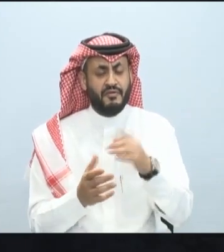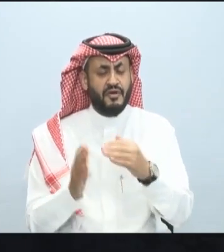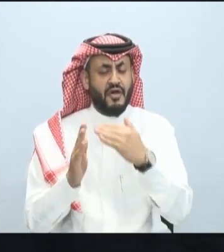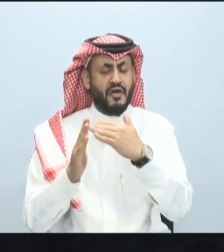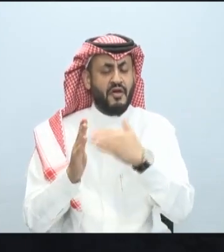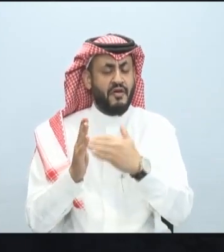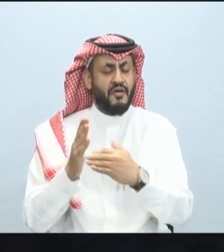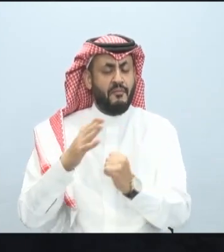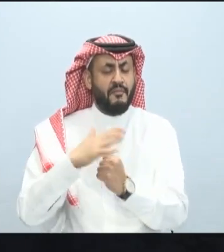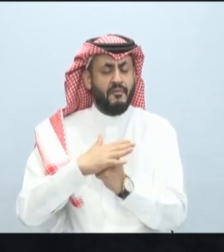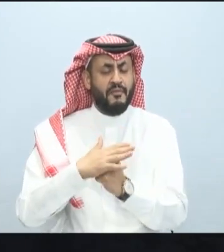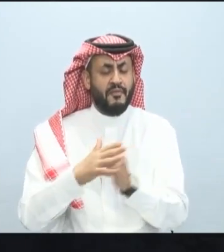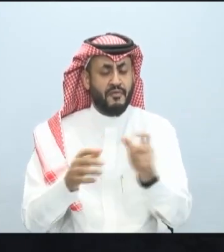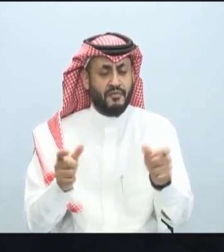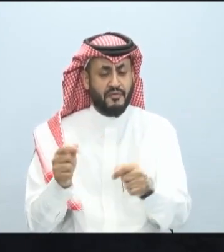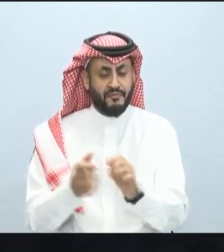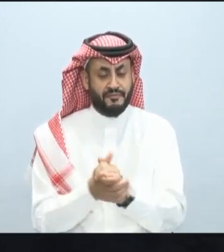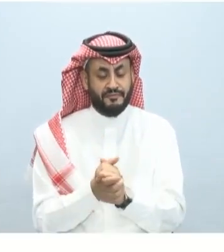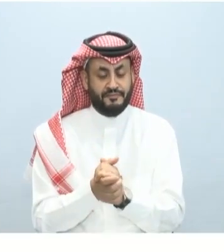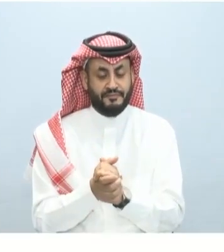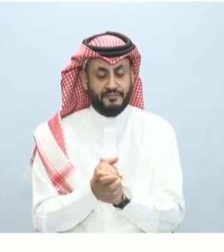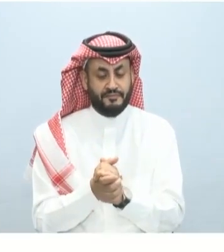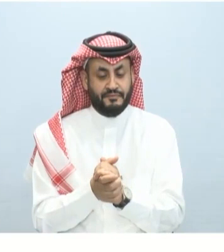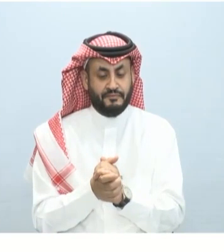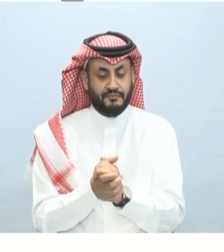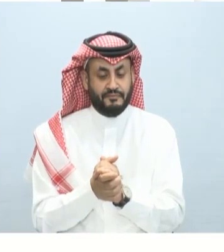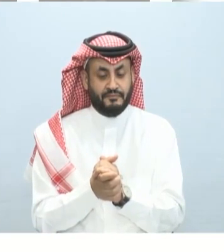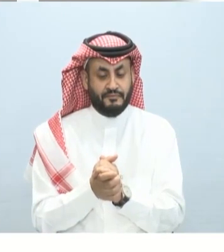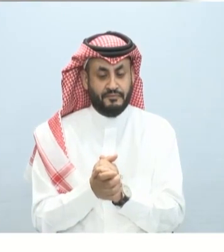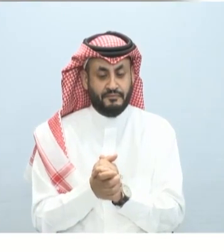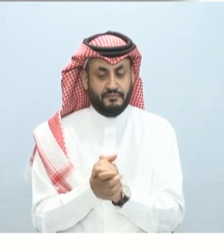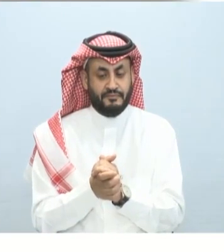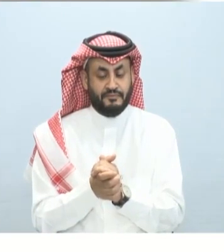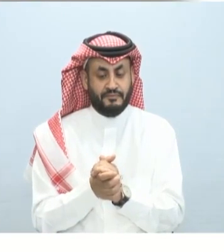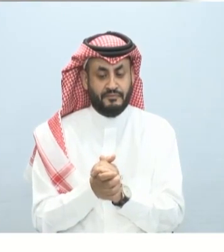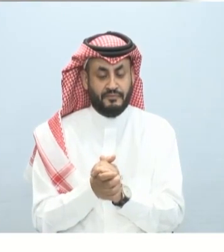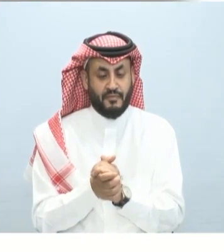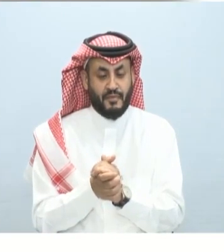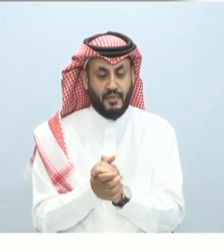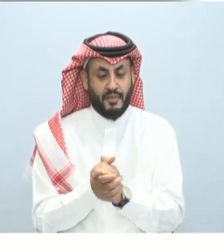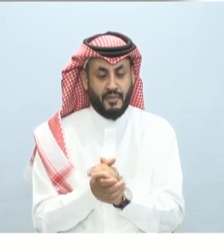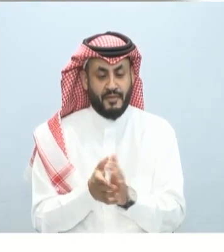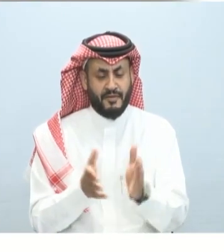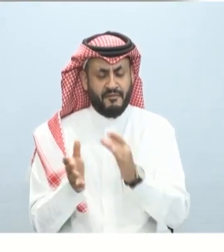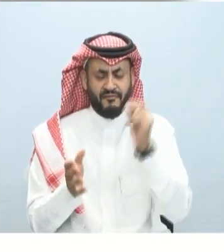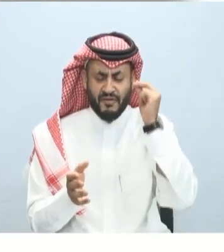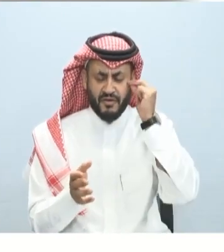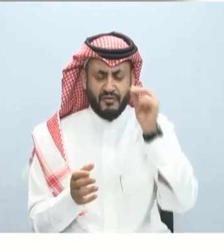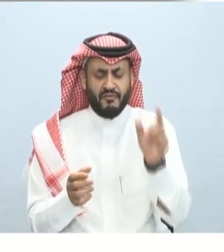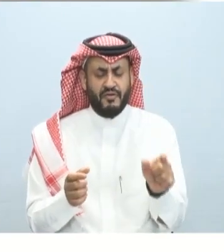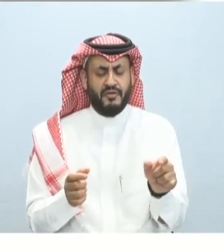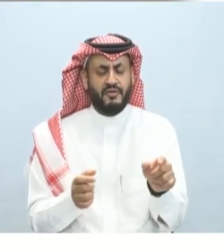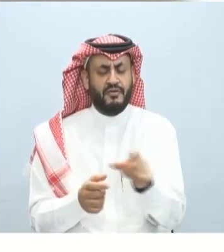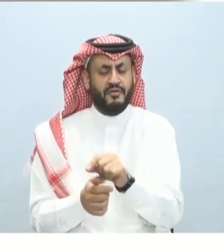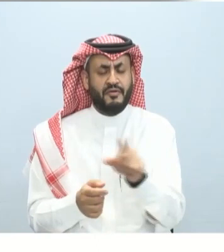basic parts and the ideas that you have in the movie. Think of examples and comments made